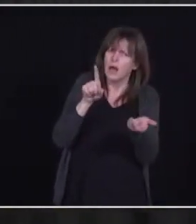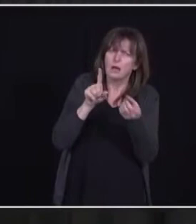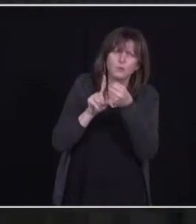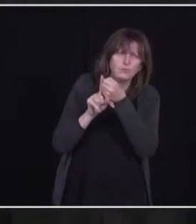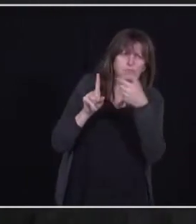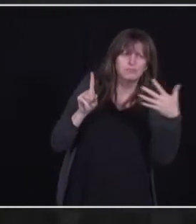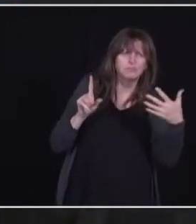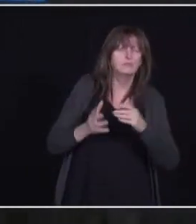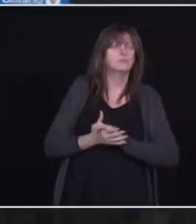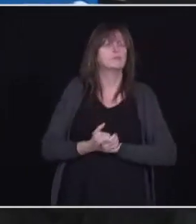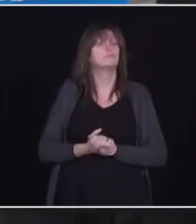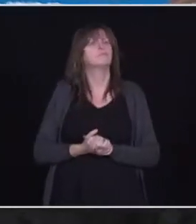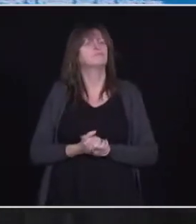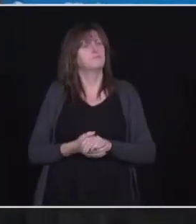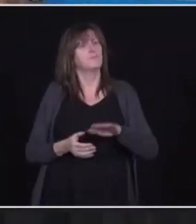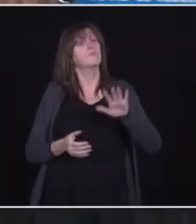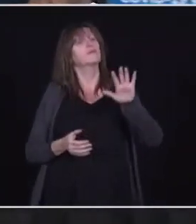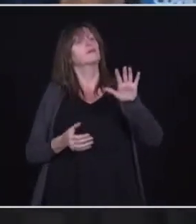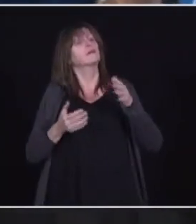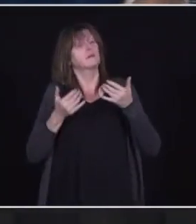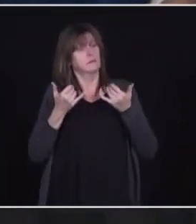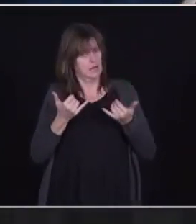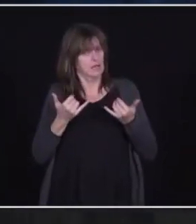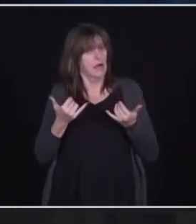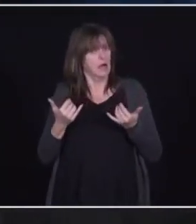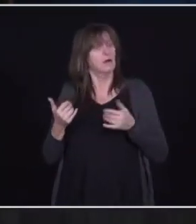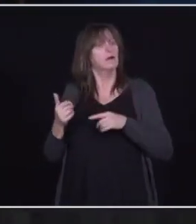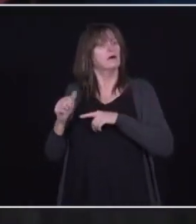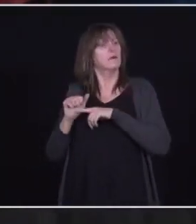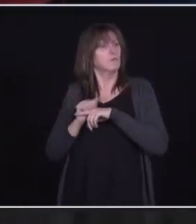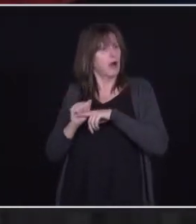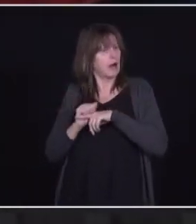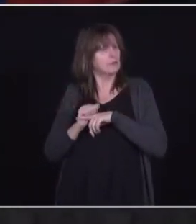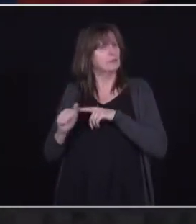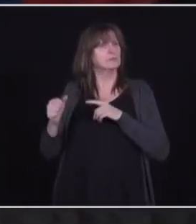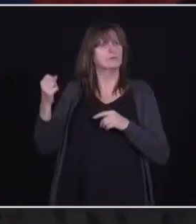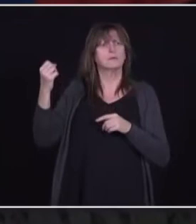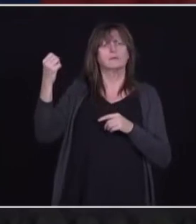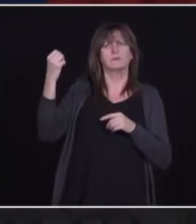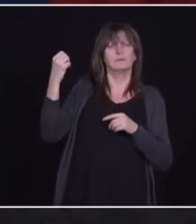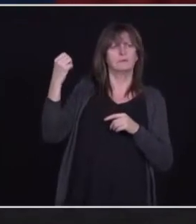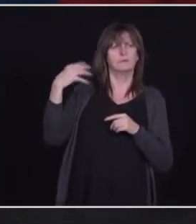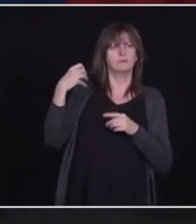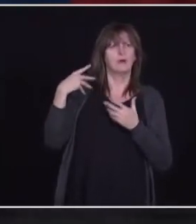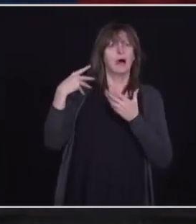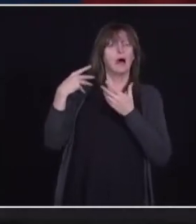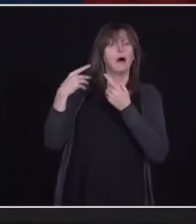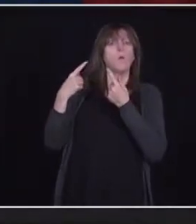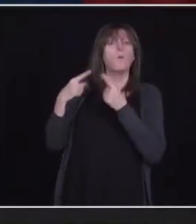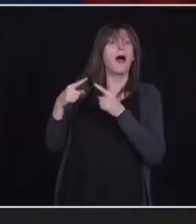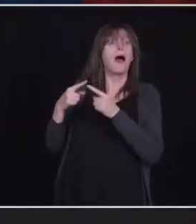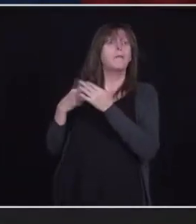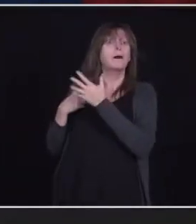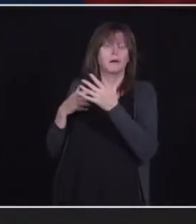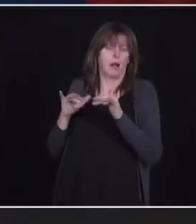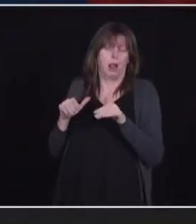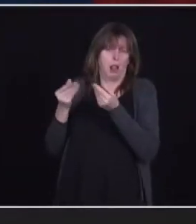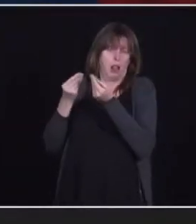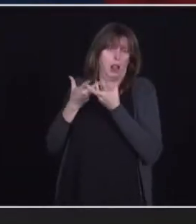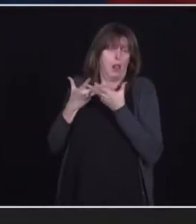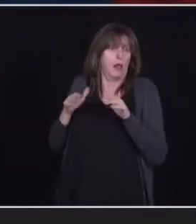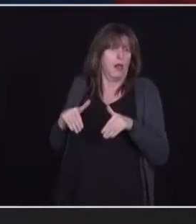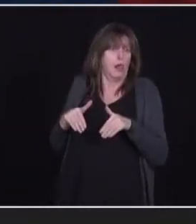dry run myself yet. I've been out of the building, so to speak, most of the day. Not only that, here in Ontario, with our task force